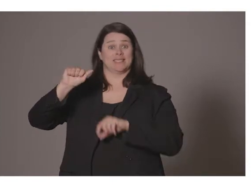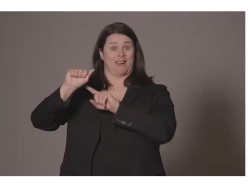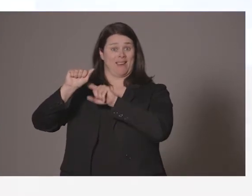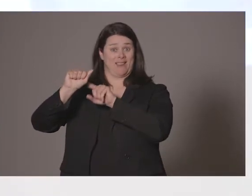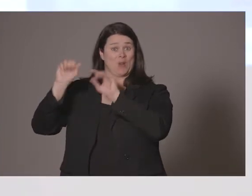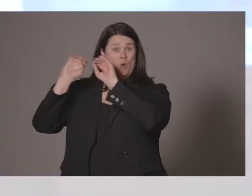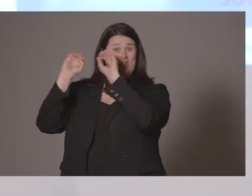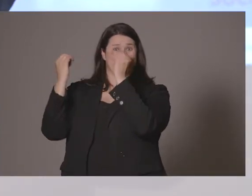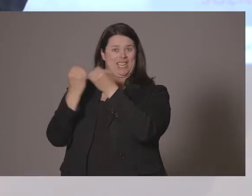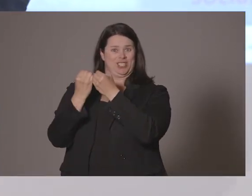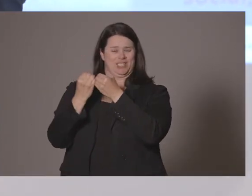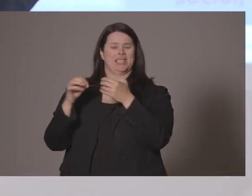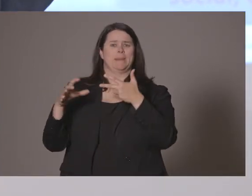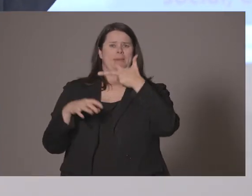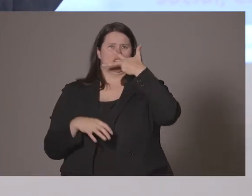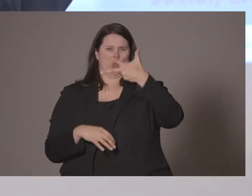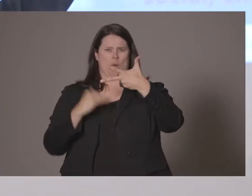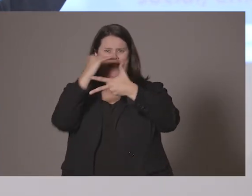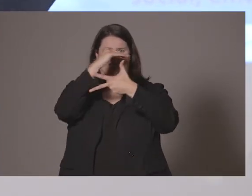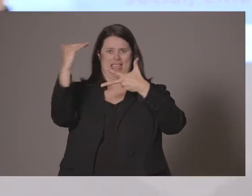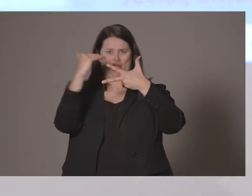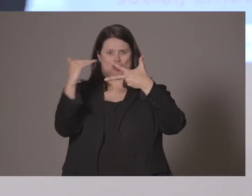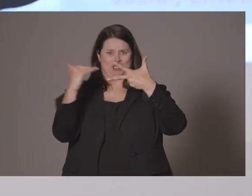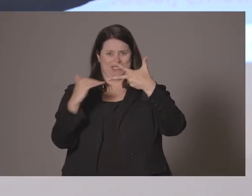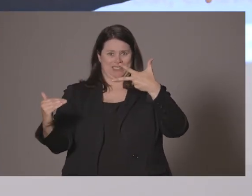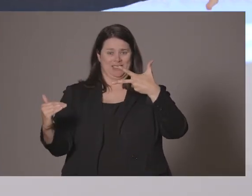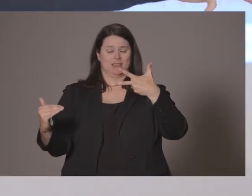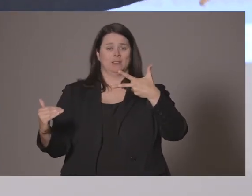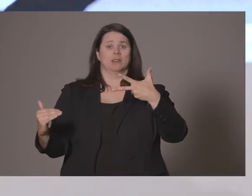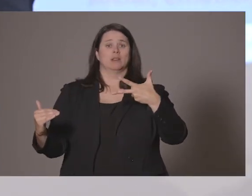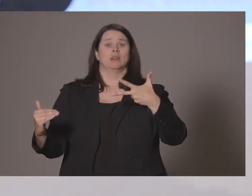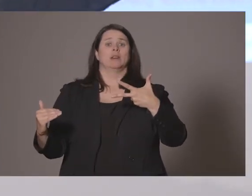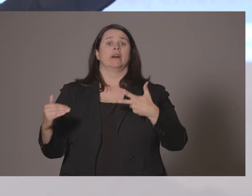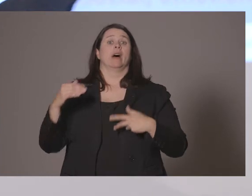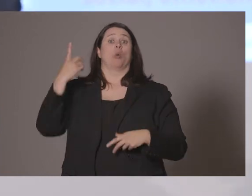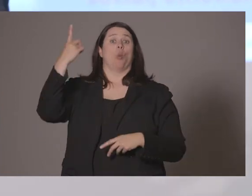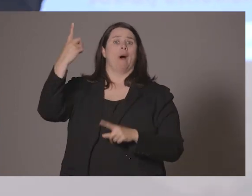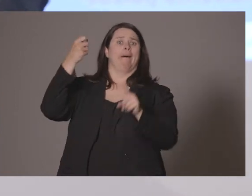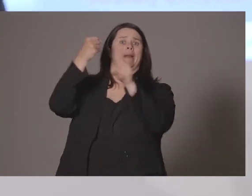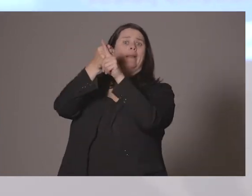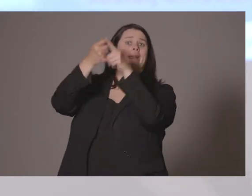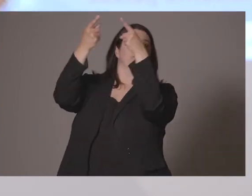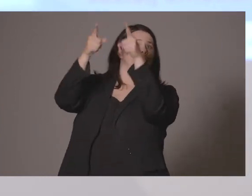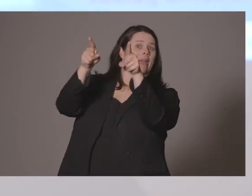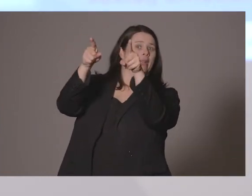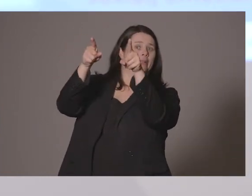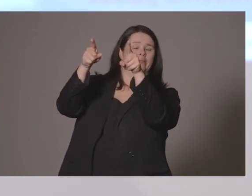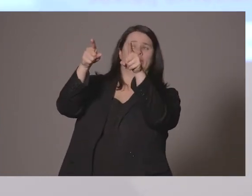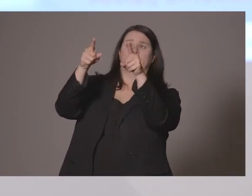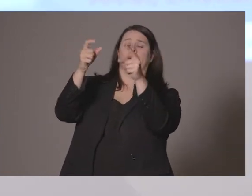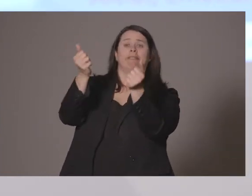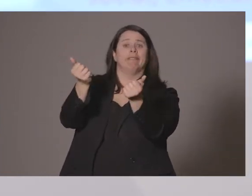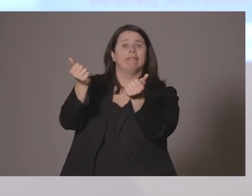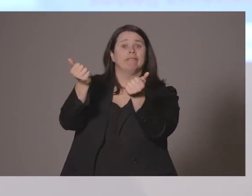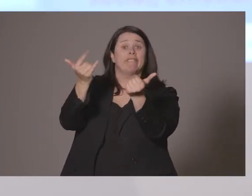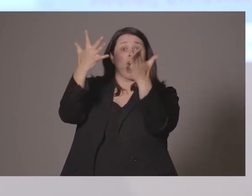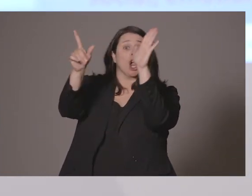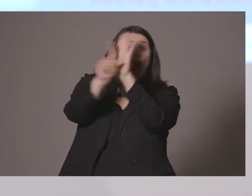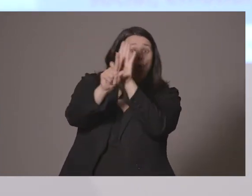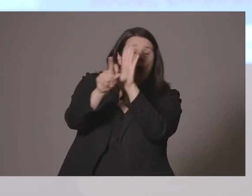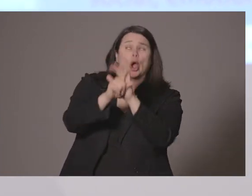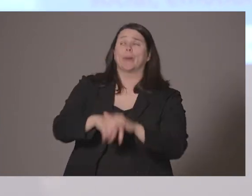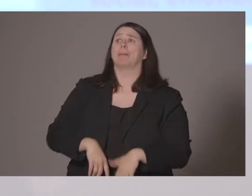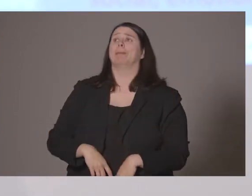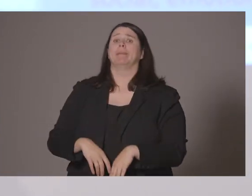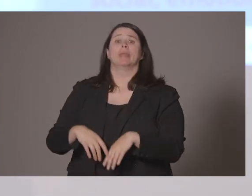there's an event or a series of events, like this is the thing that was difficult, whether that was the fire alarm, whether